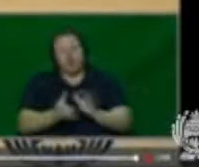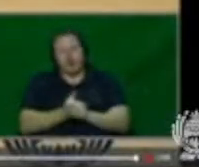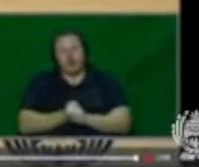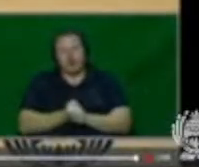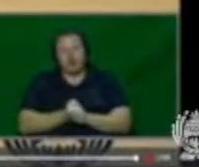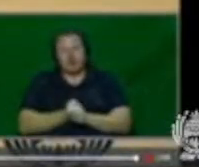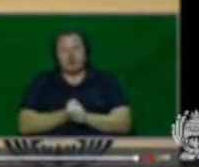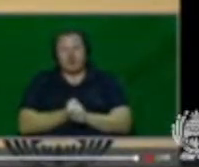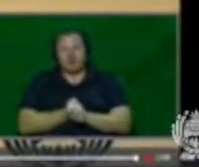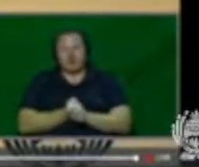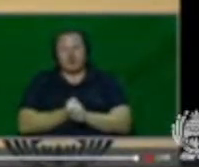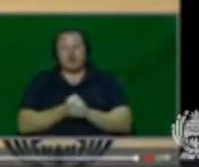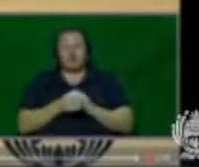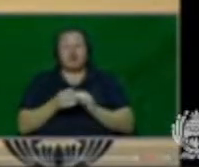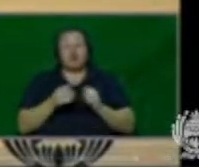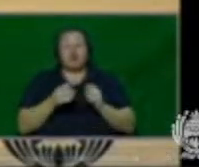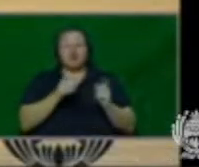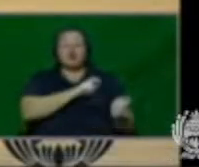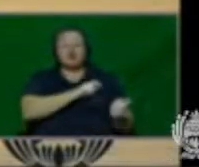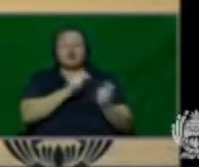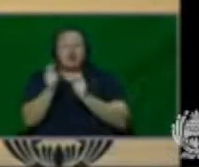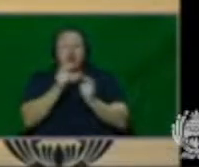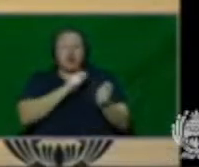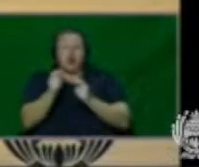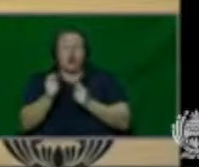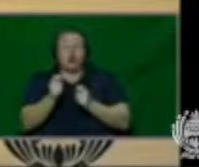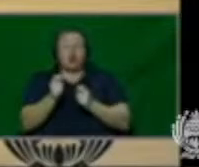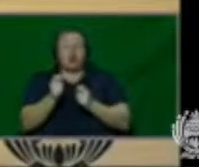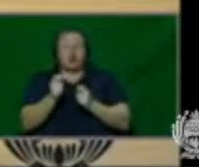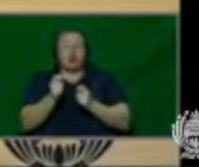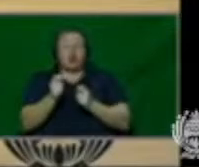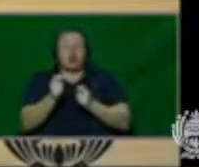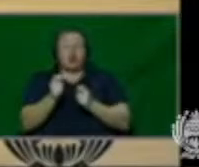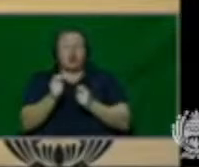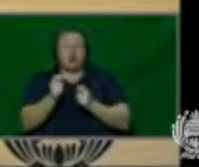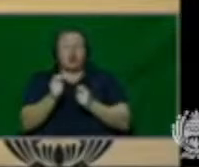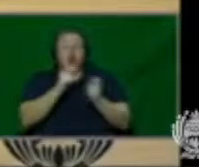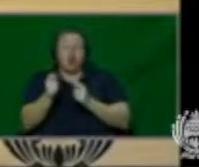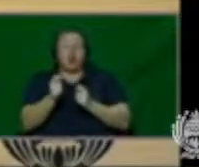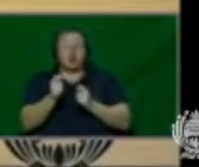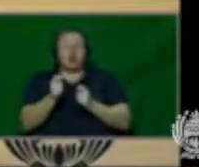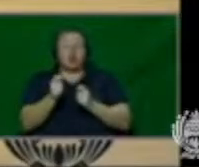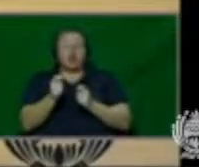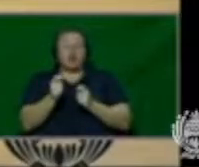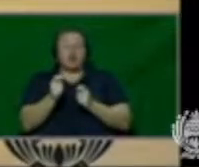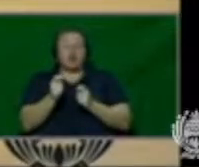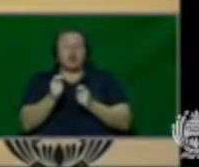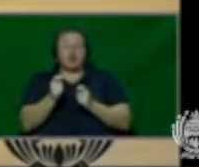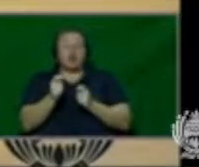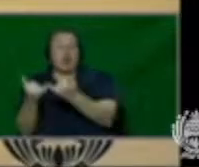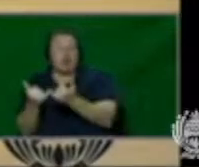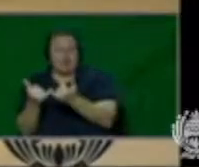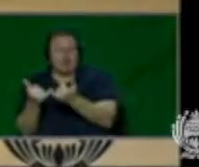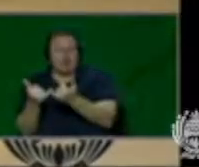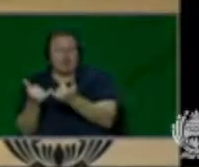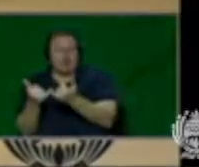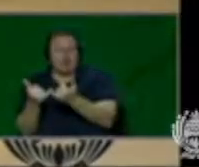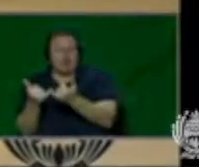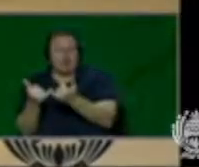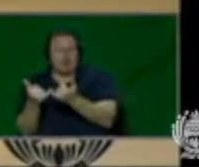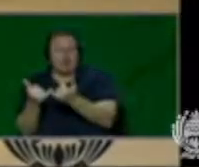was approved. The roadmap allows private sector participation and gives third-party access